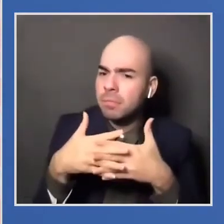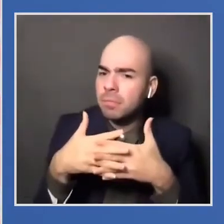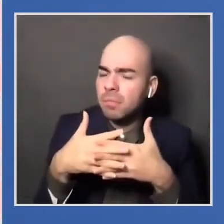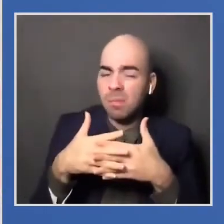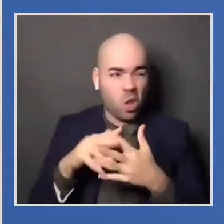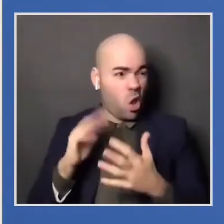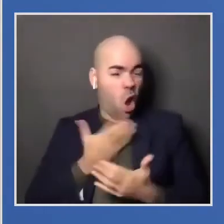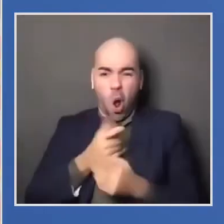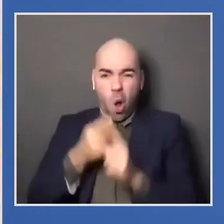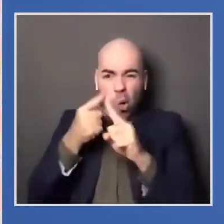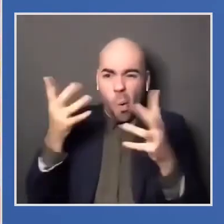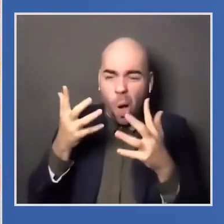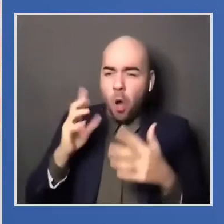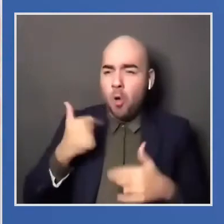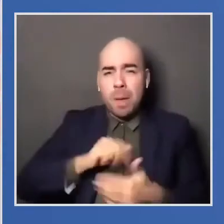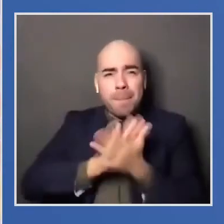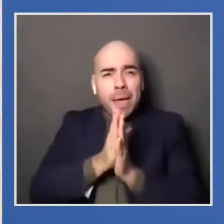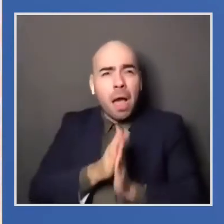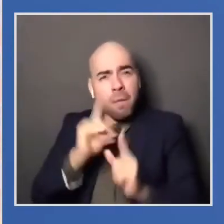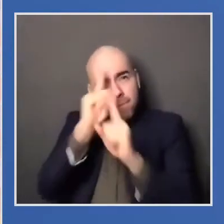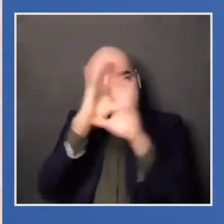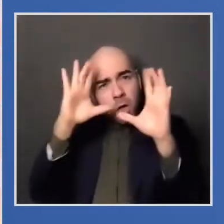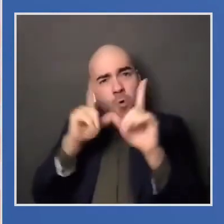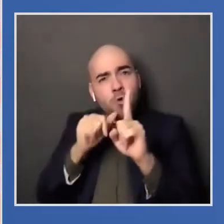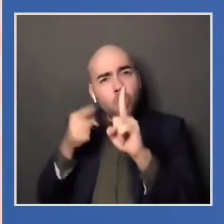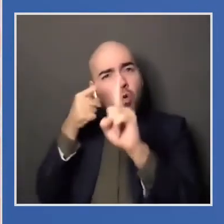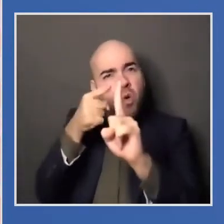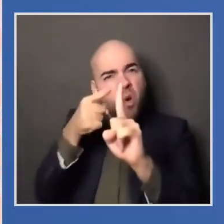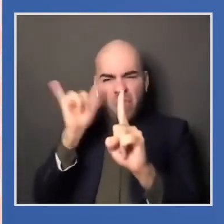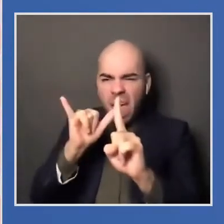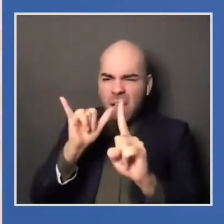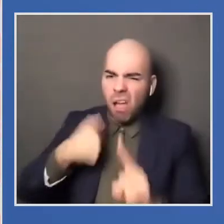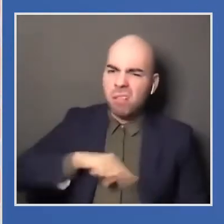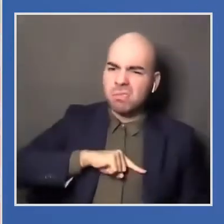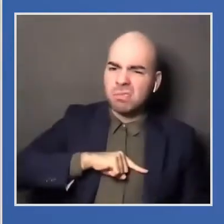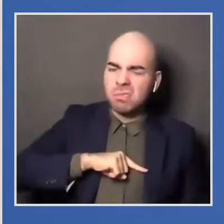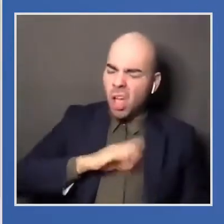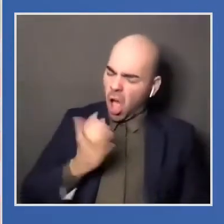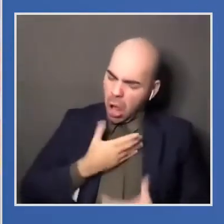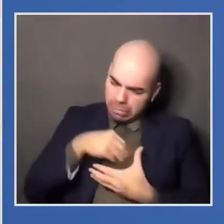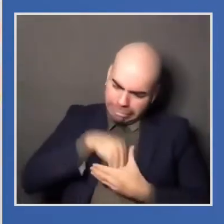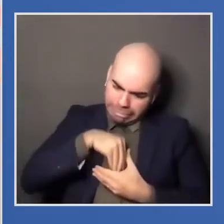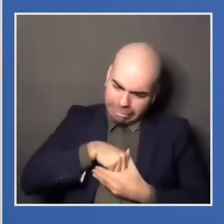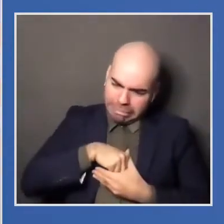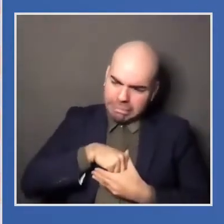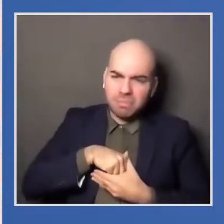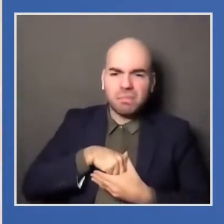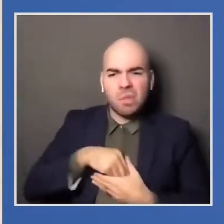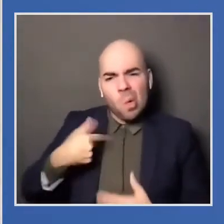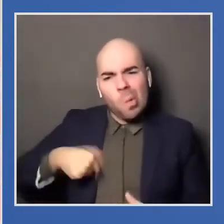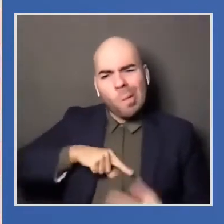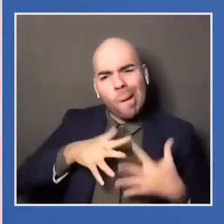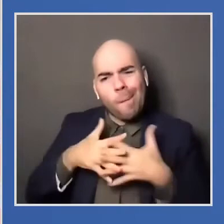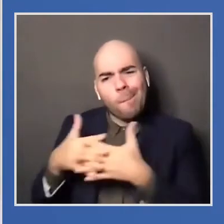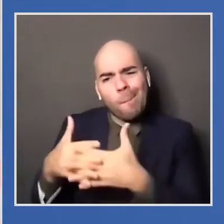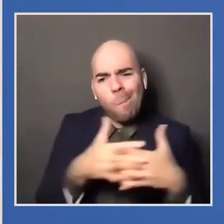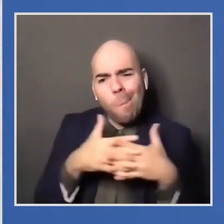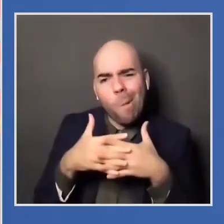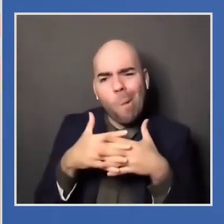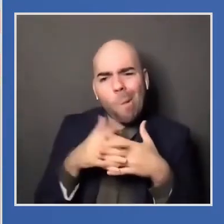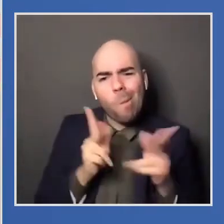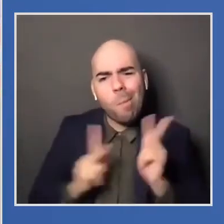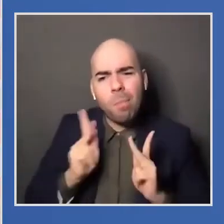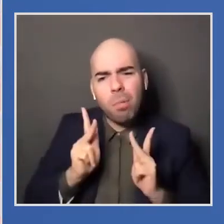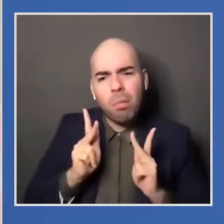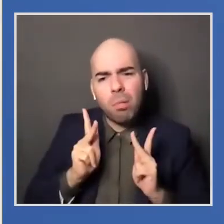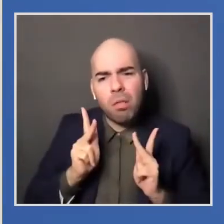It's about our essence. It's about what makes us Americans. It's that fundamental.